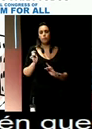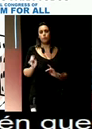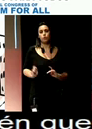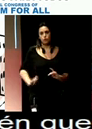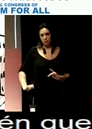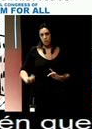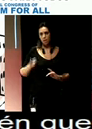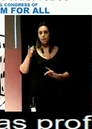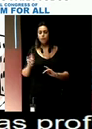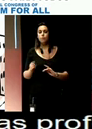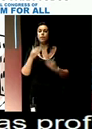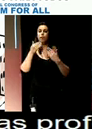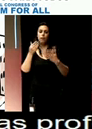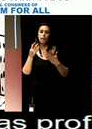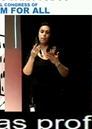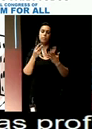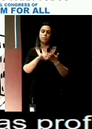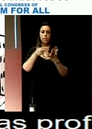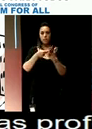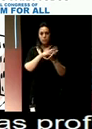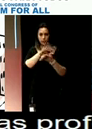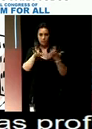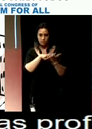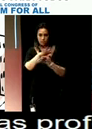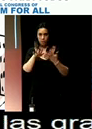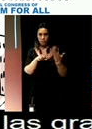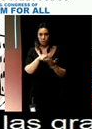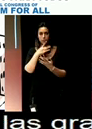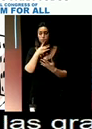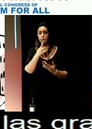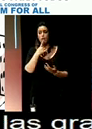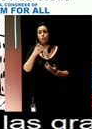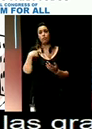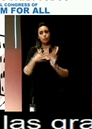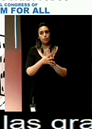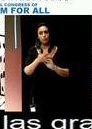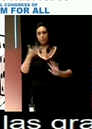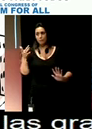I wanted to thank the interpreters, the language interpreters.